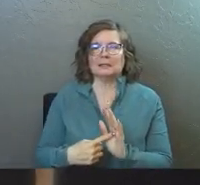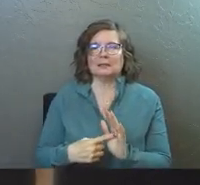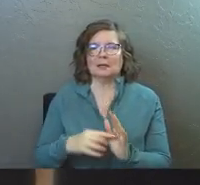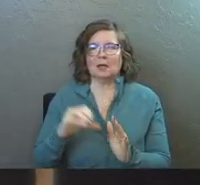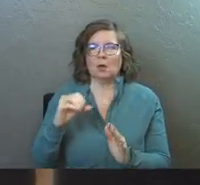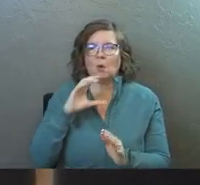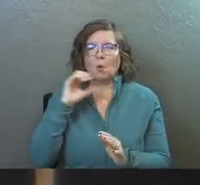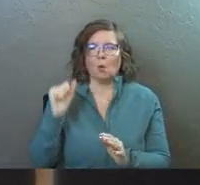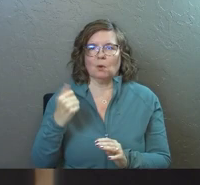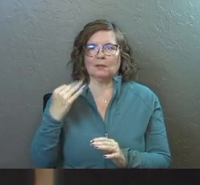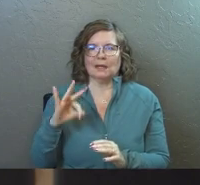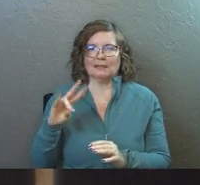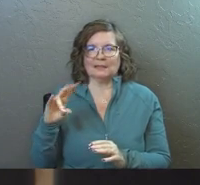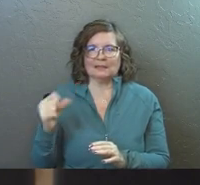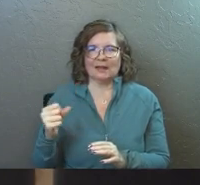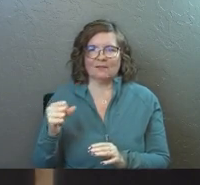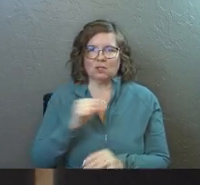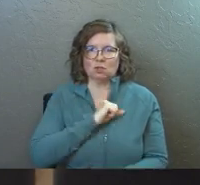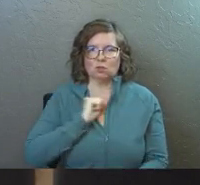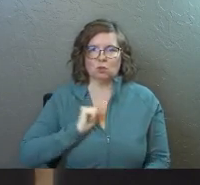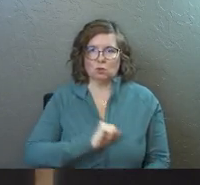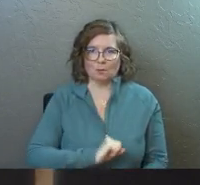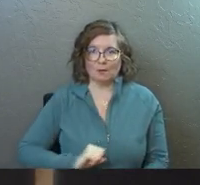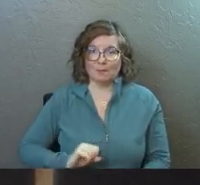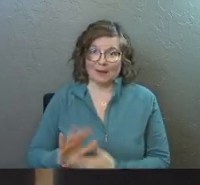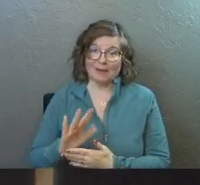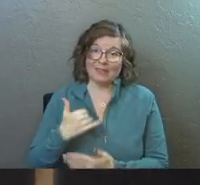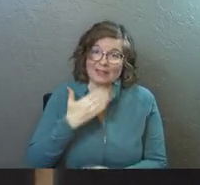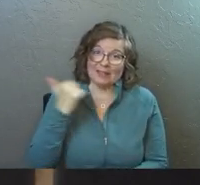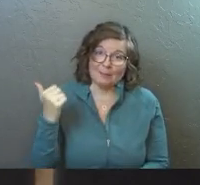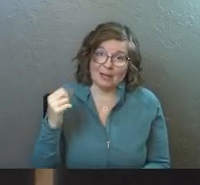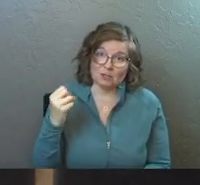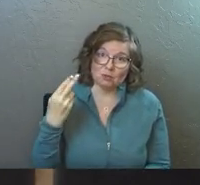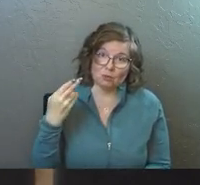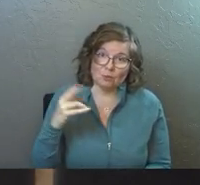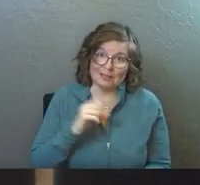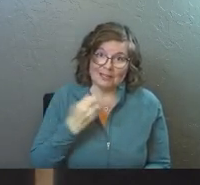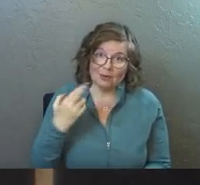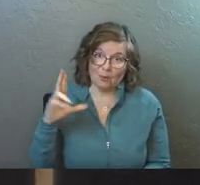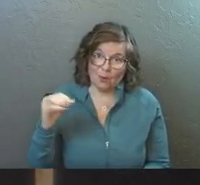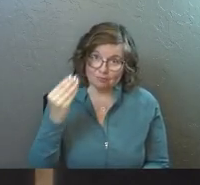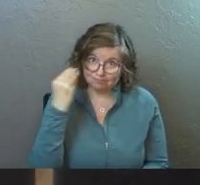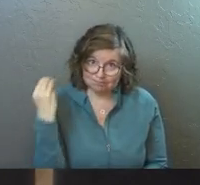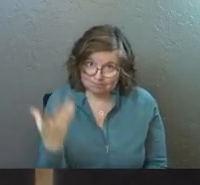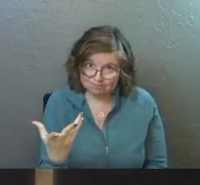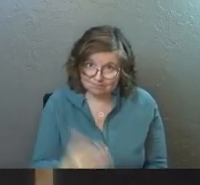in the old 1970s Superman, and Superman is the best superhero, by the way.